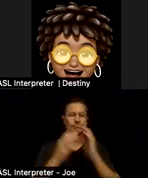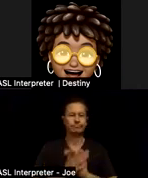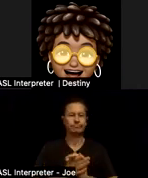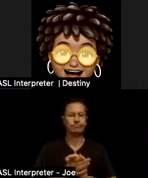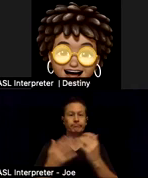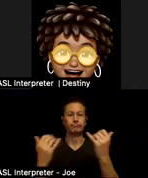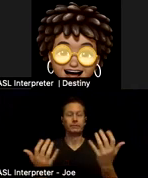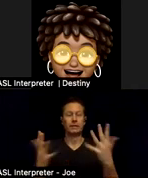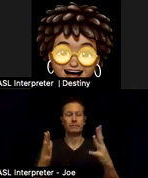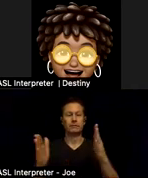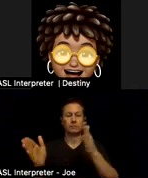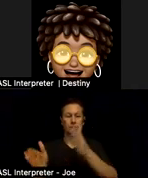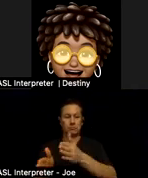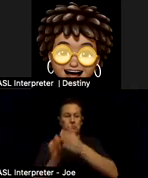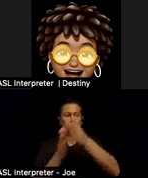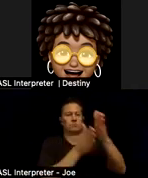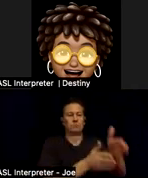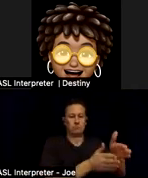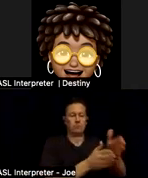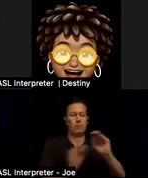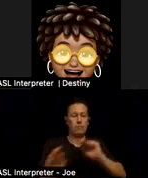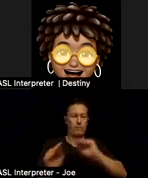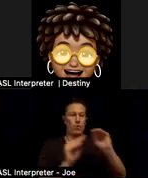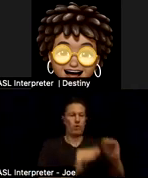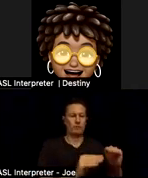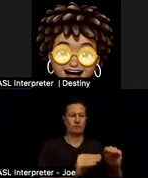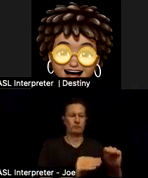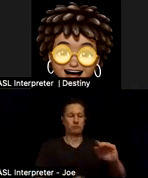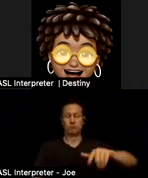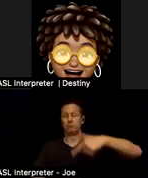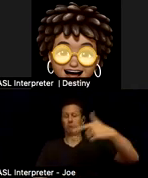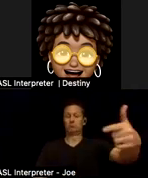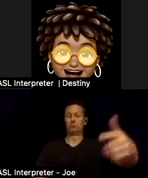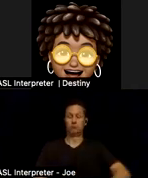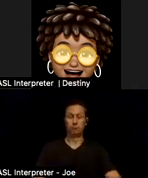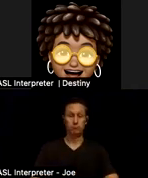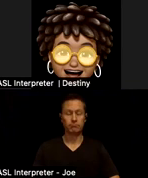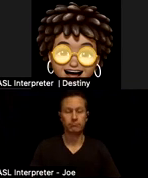move the TV stand back into place, but I think I can take it back to you guys.